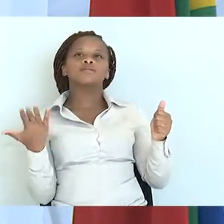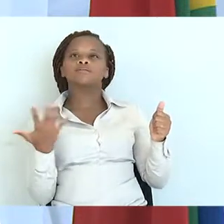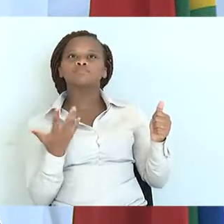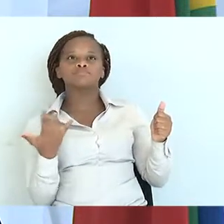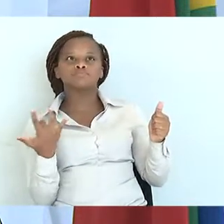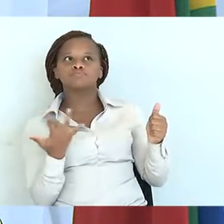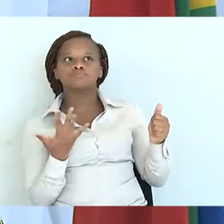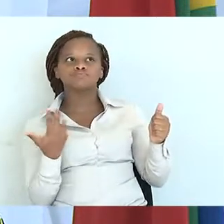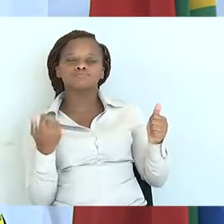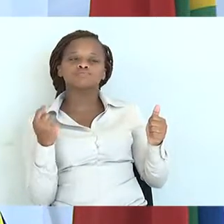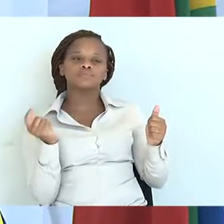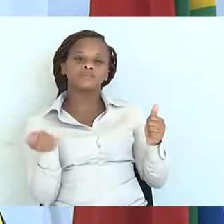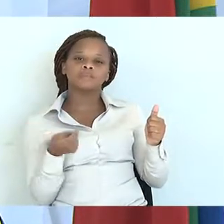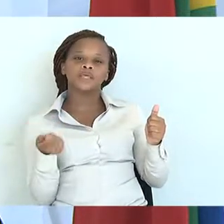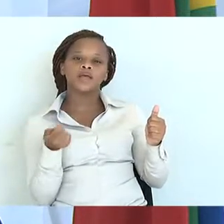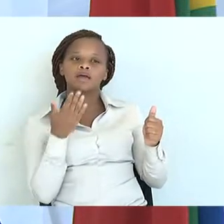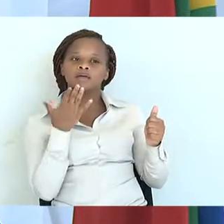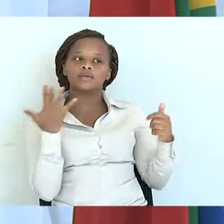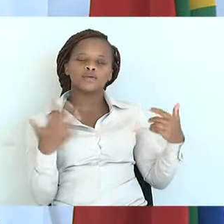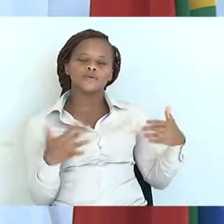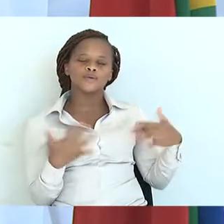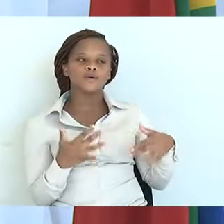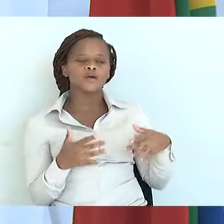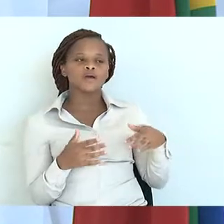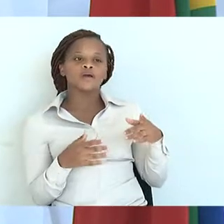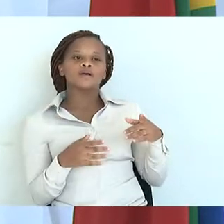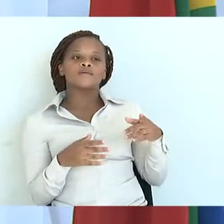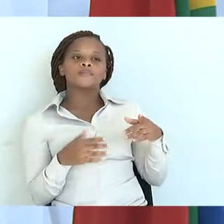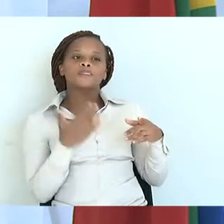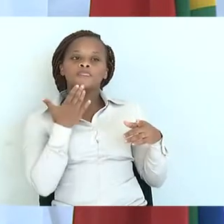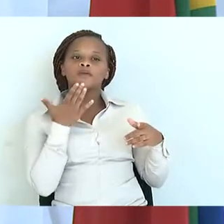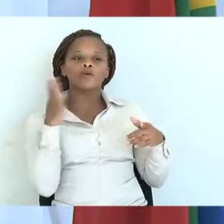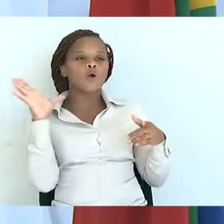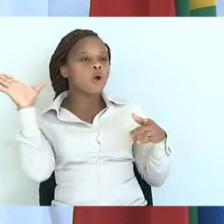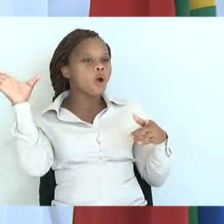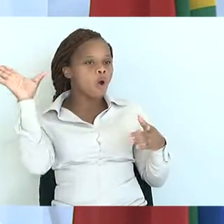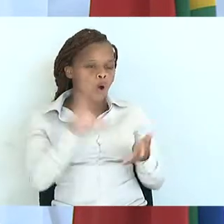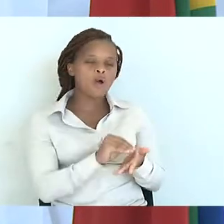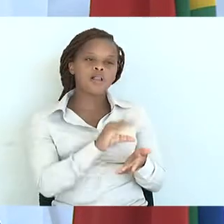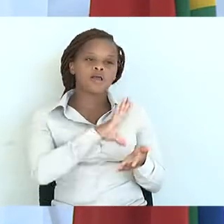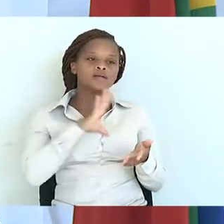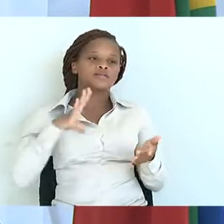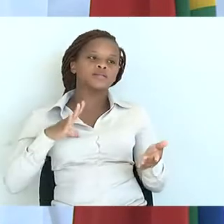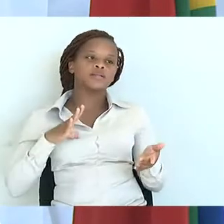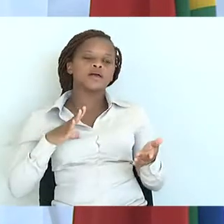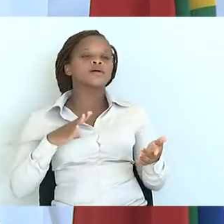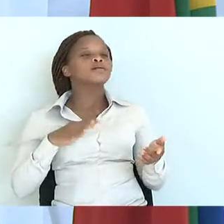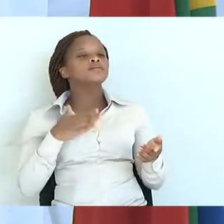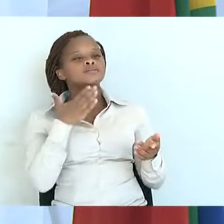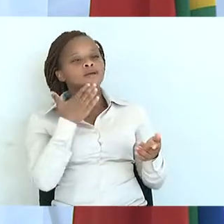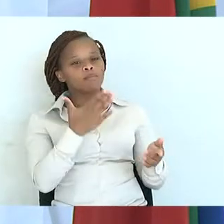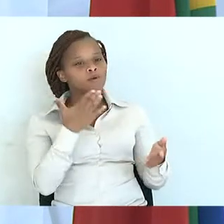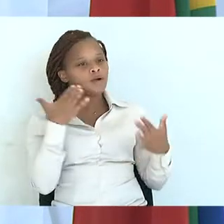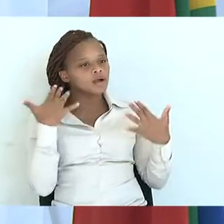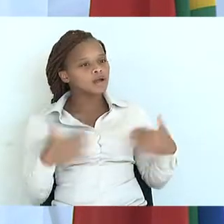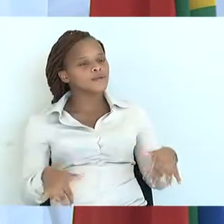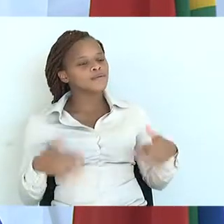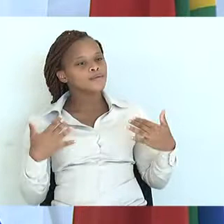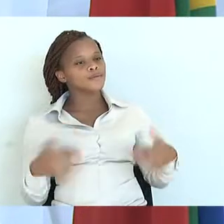Speaker, thank you very much. And all councillors, siyabonga emakhosini